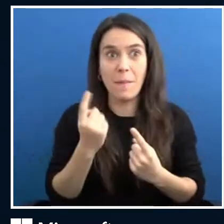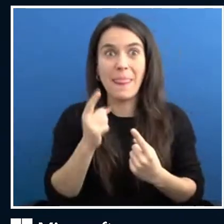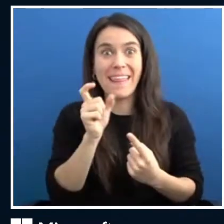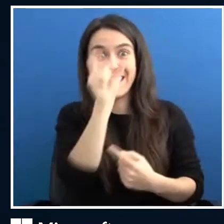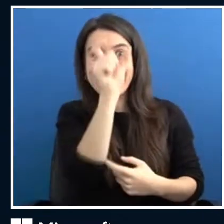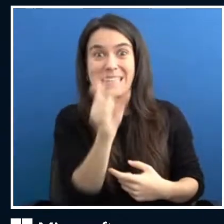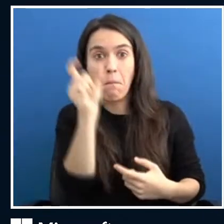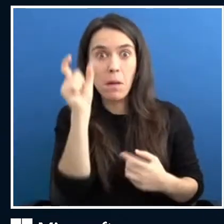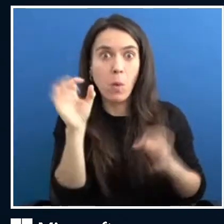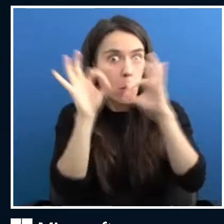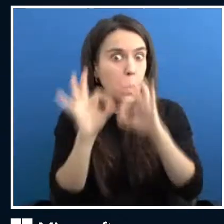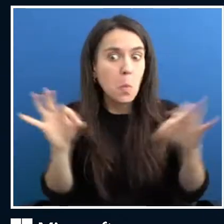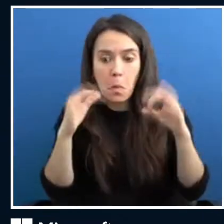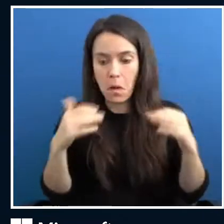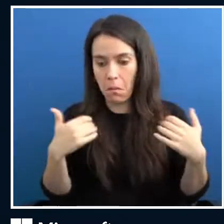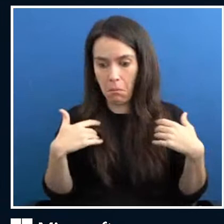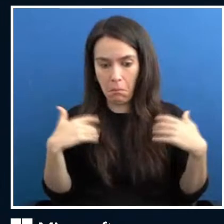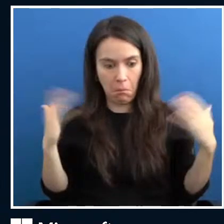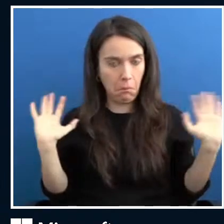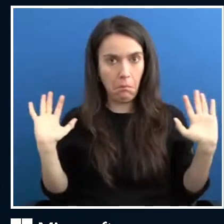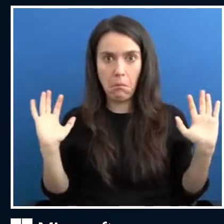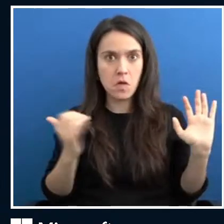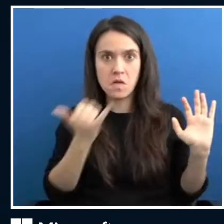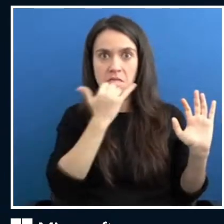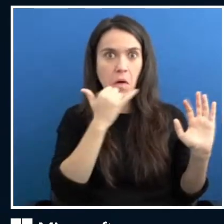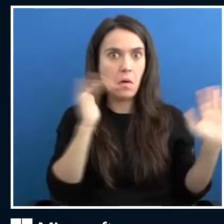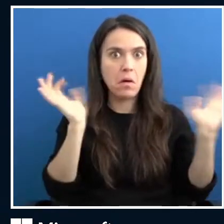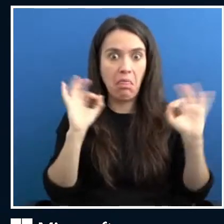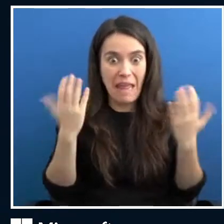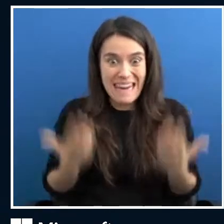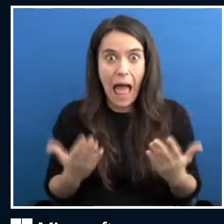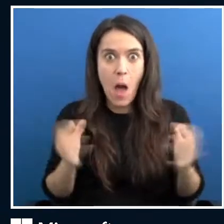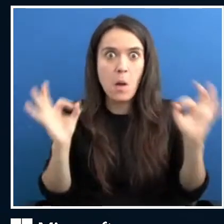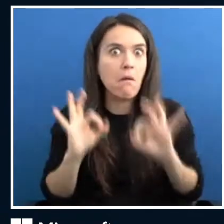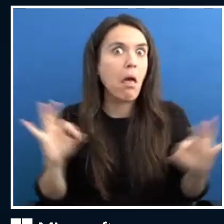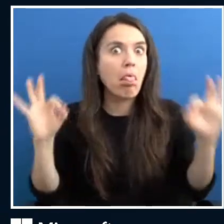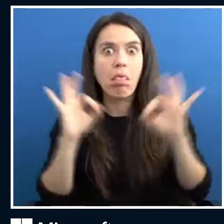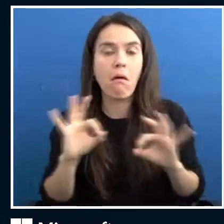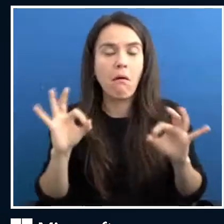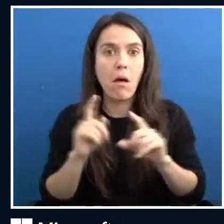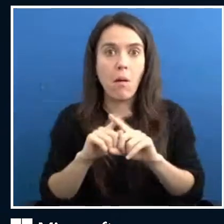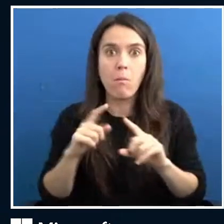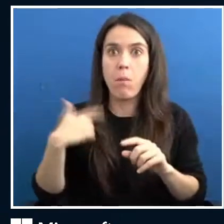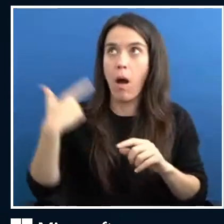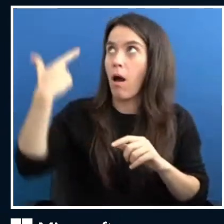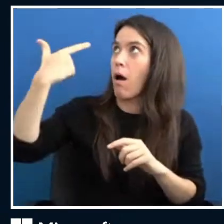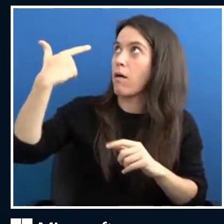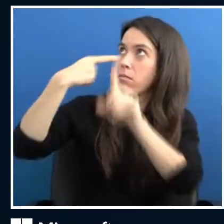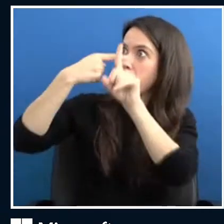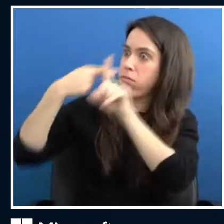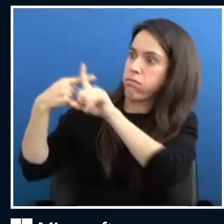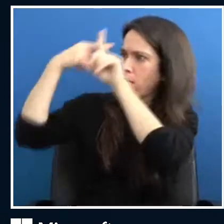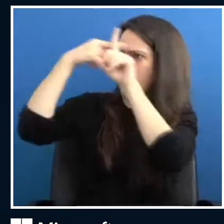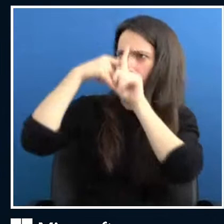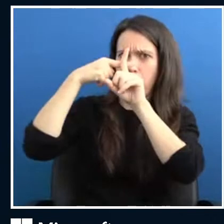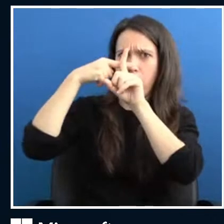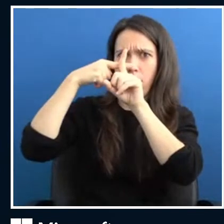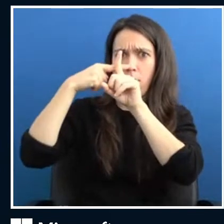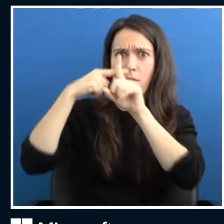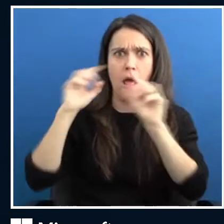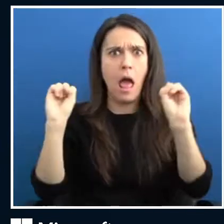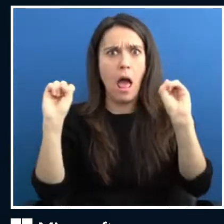wrong previously. They weren't currently doing anything wrong. An alert was sent to a security